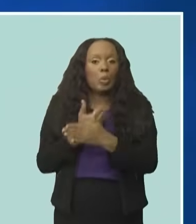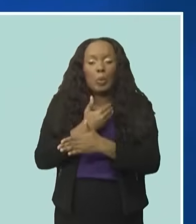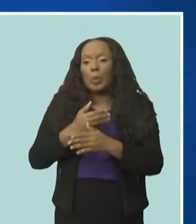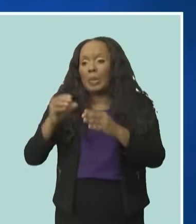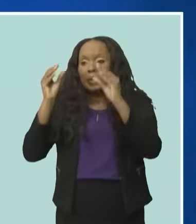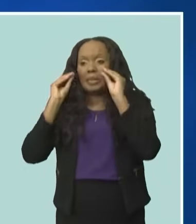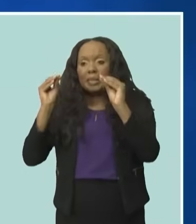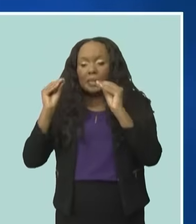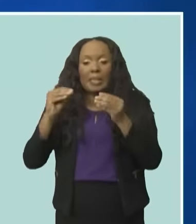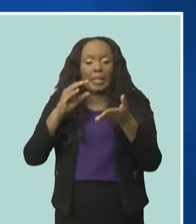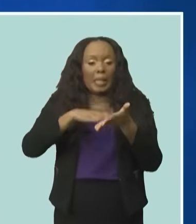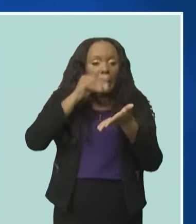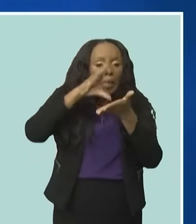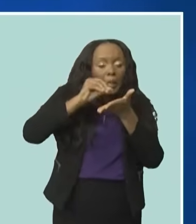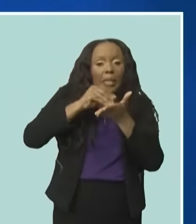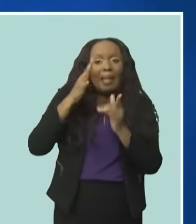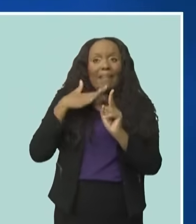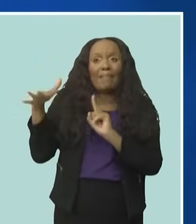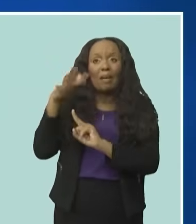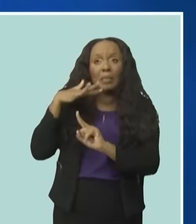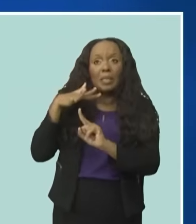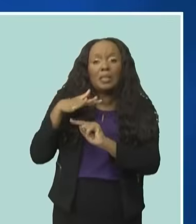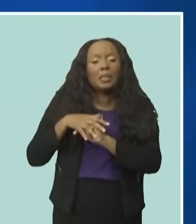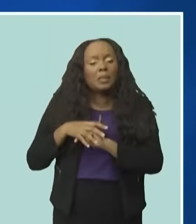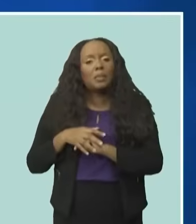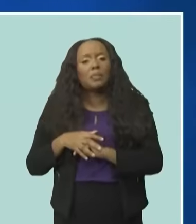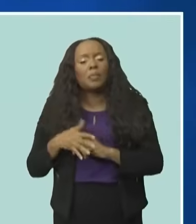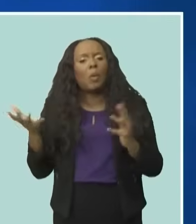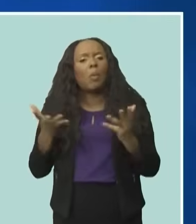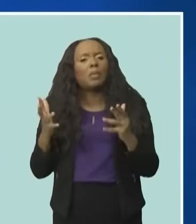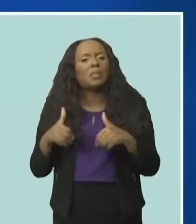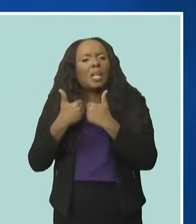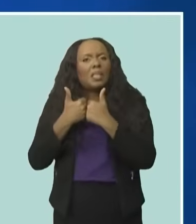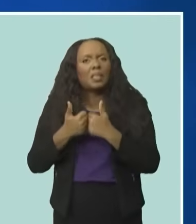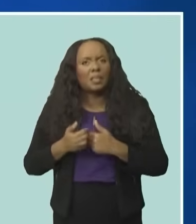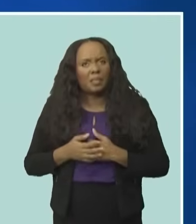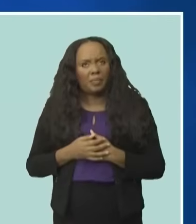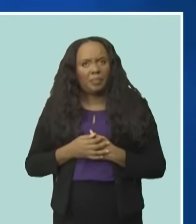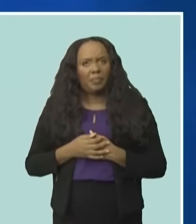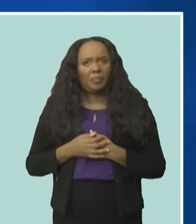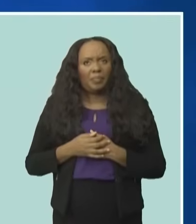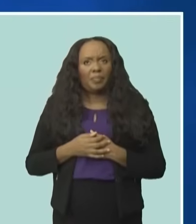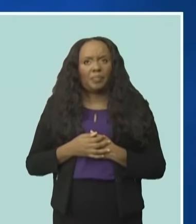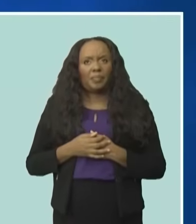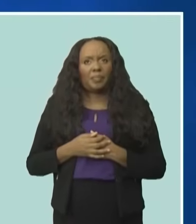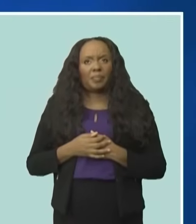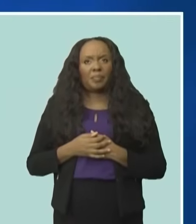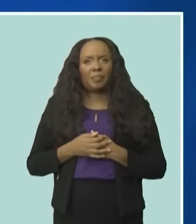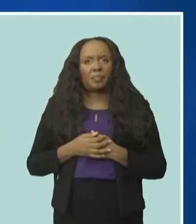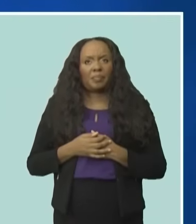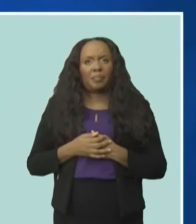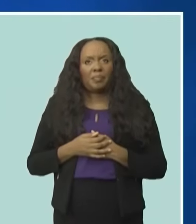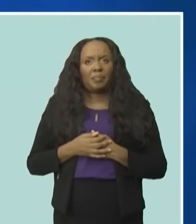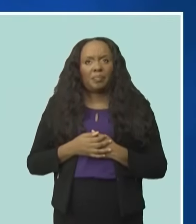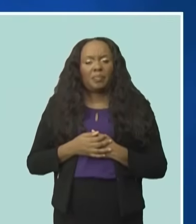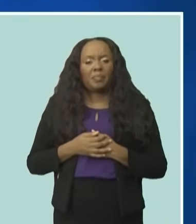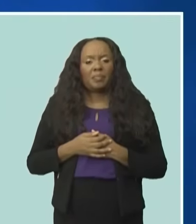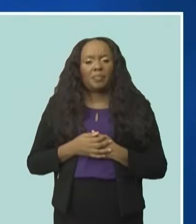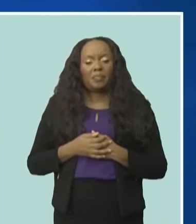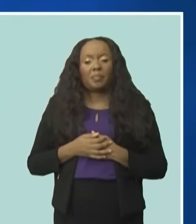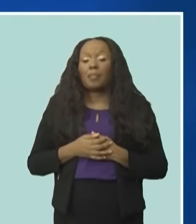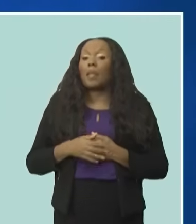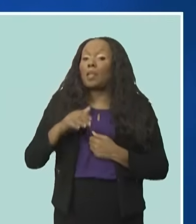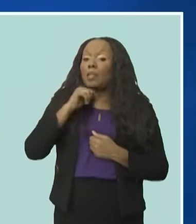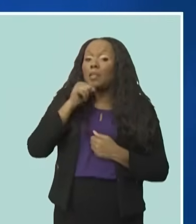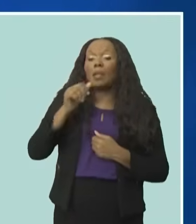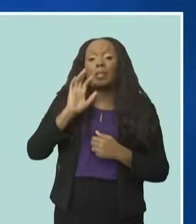teaching environment. The challenge is not just about the kinds of